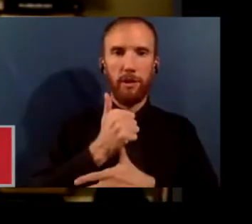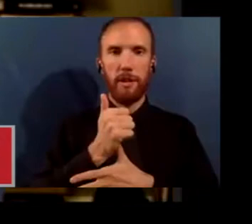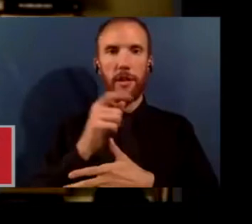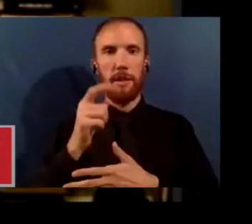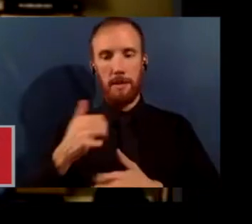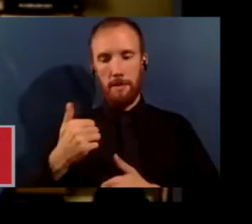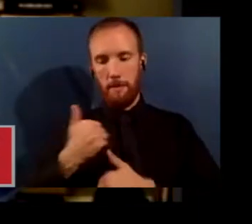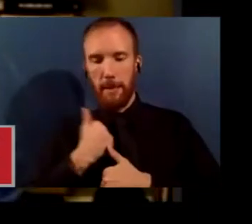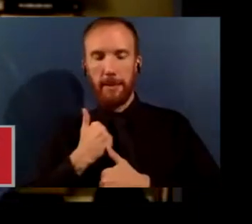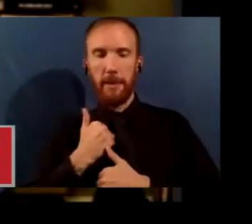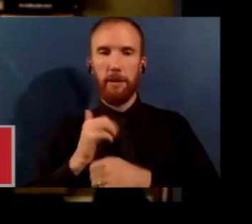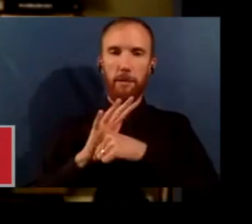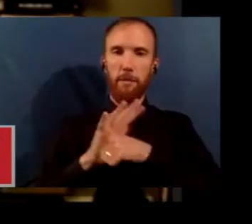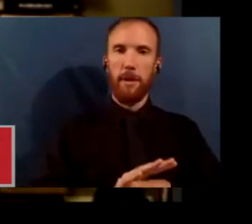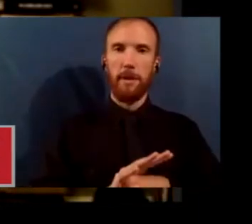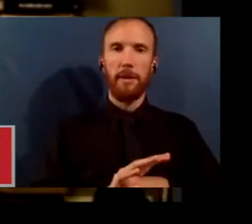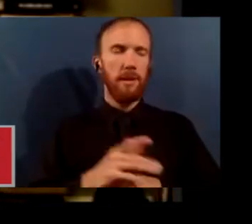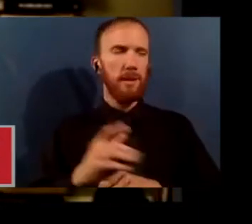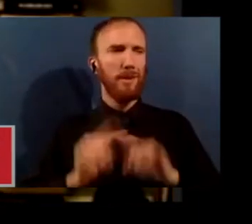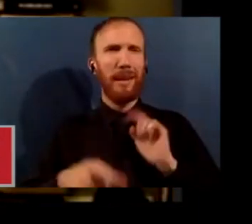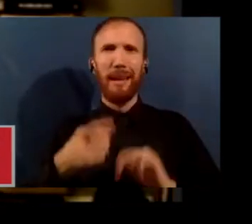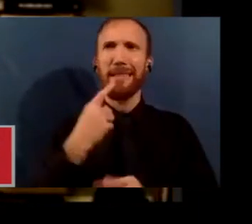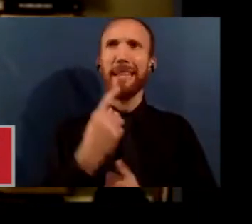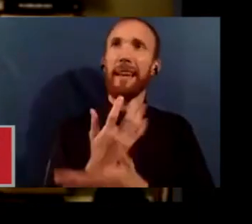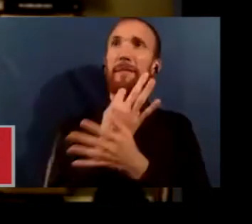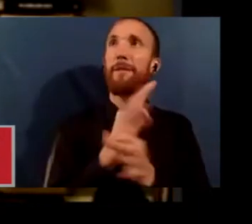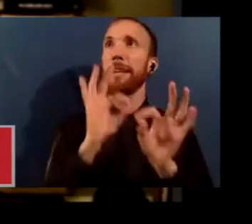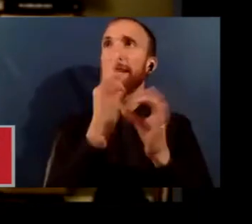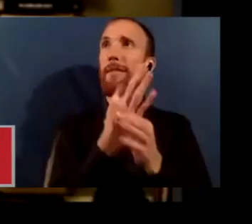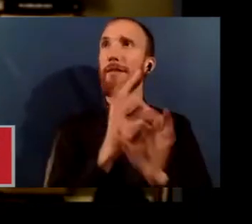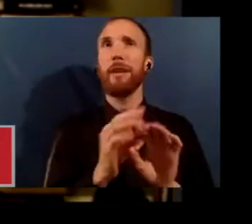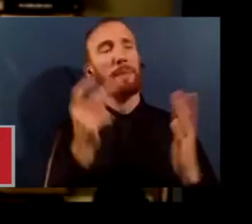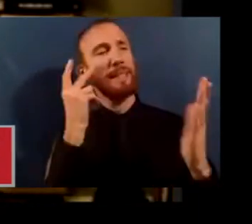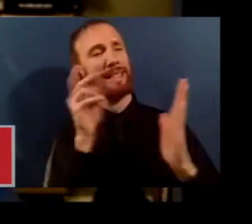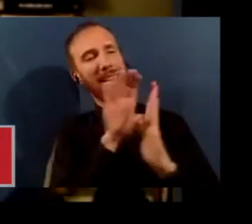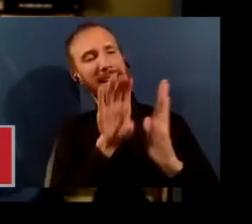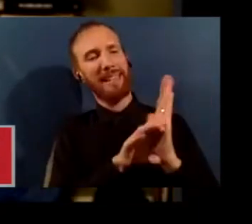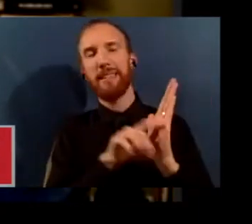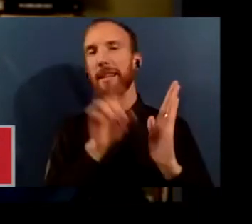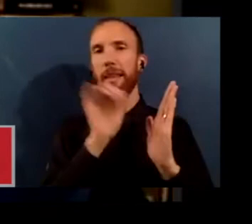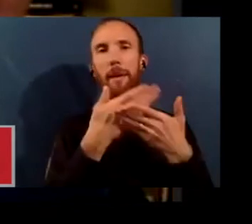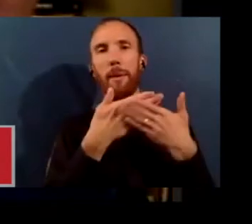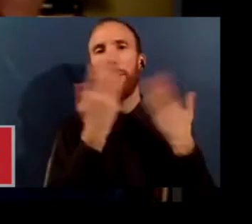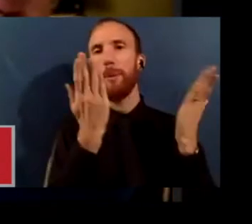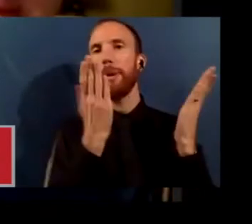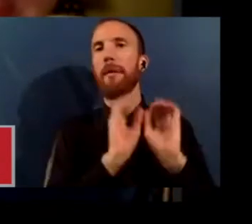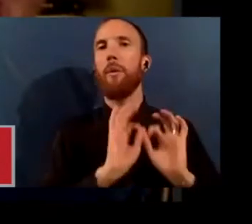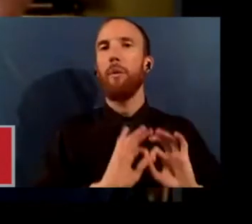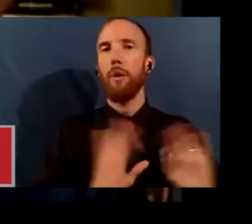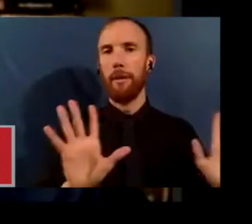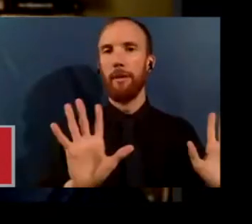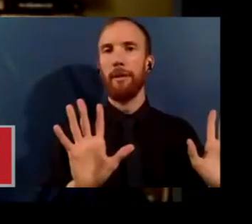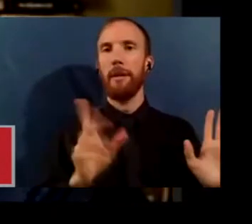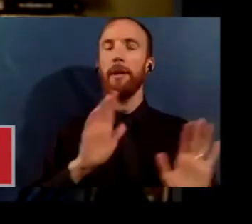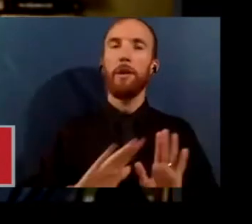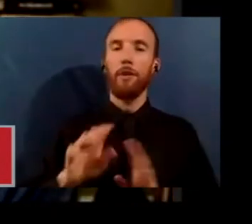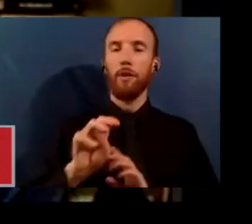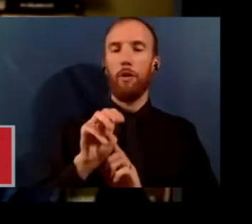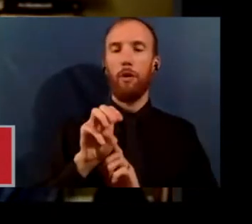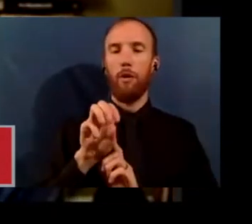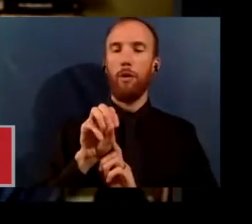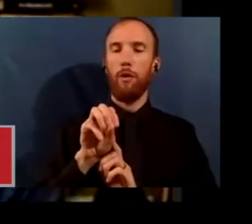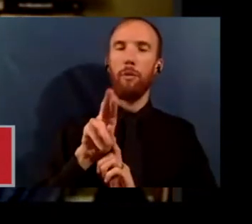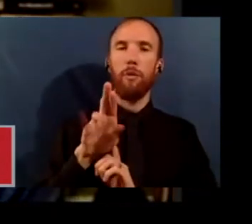can't tell me we believe in freedom and look at the Constitution. That's smoke and mirrors. Your morality has got to be judged by how you spend